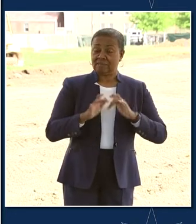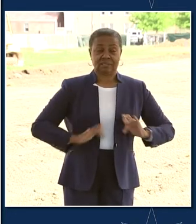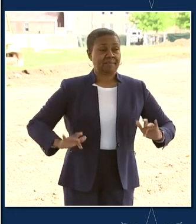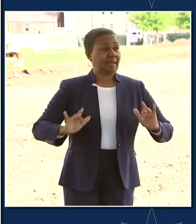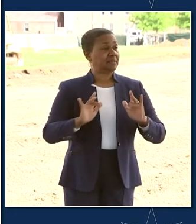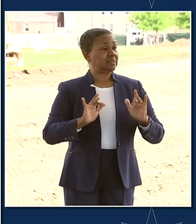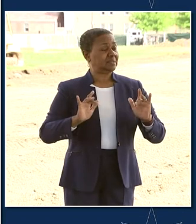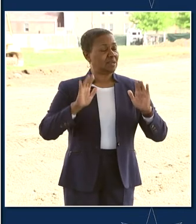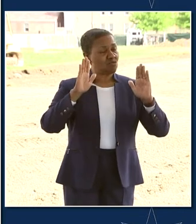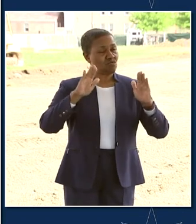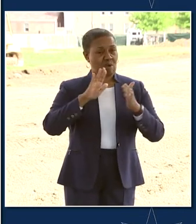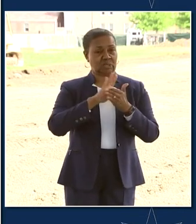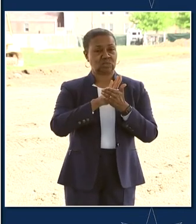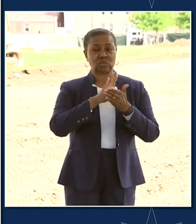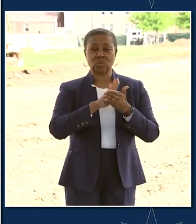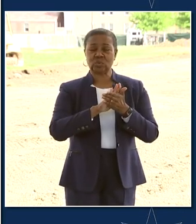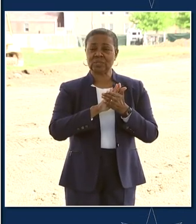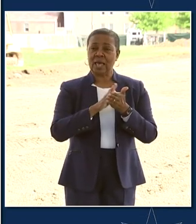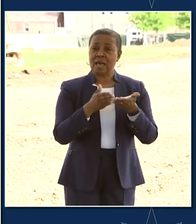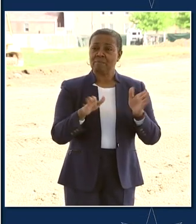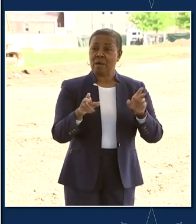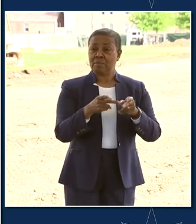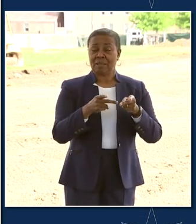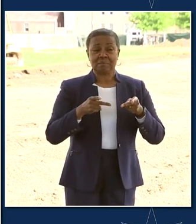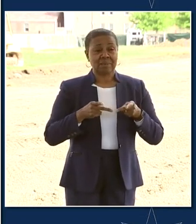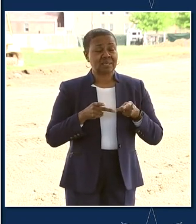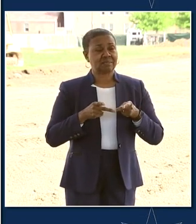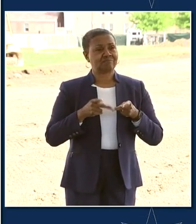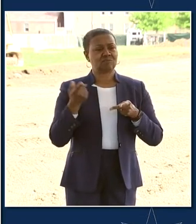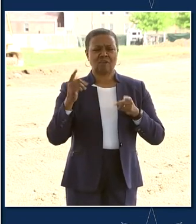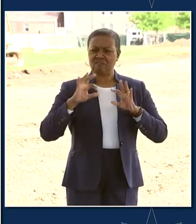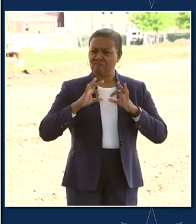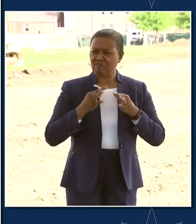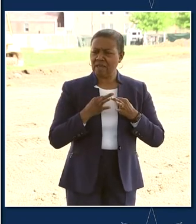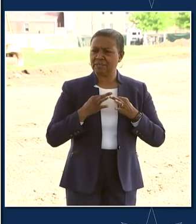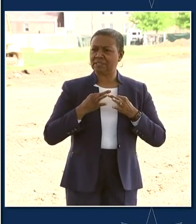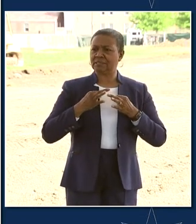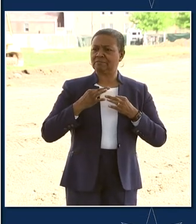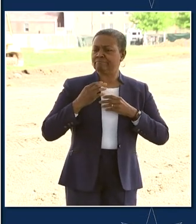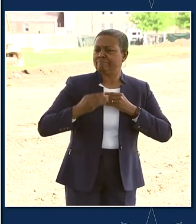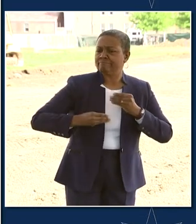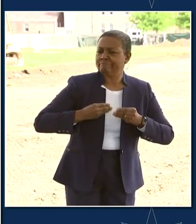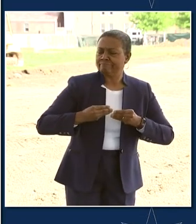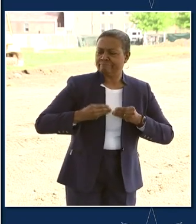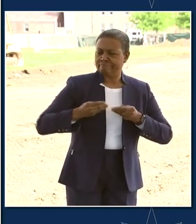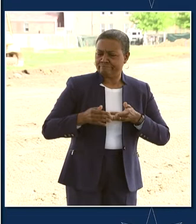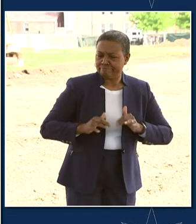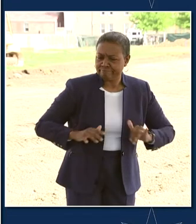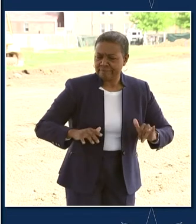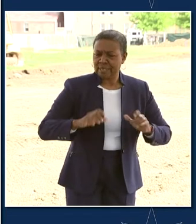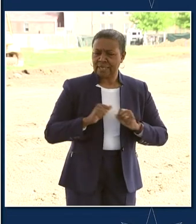spaces, great schools, and public places where families, intergenerations can